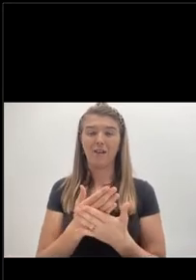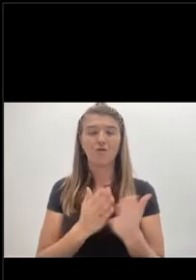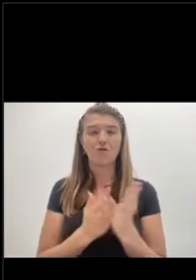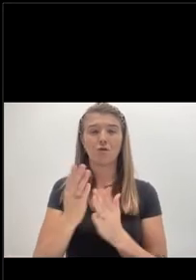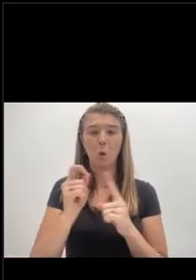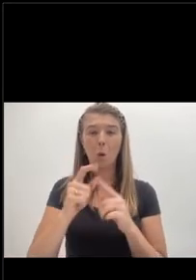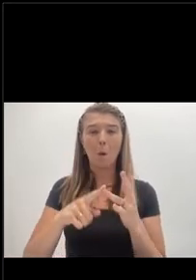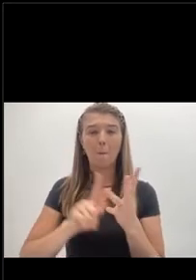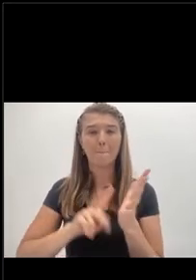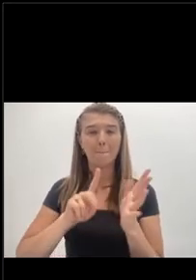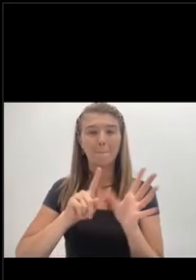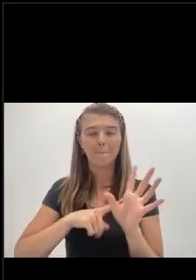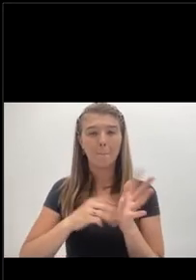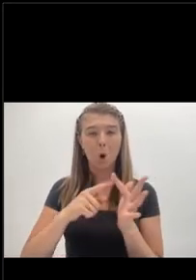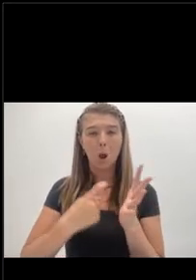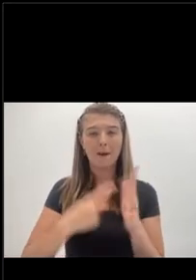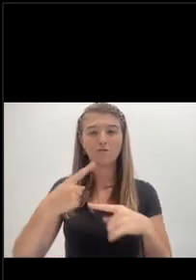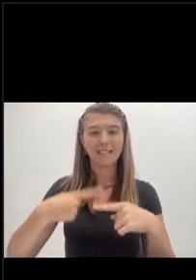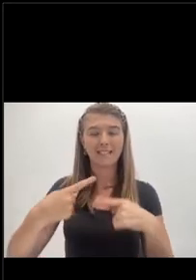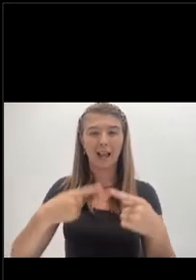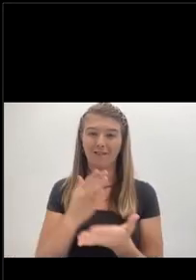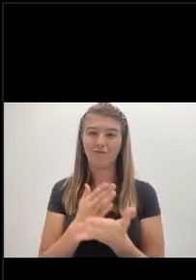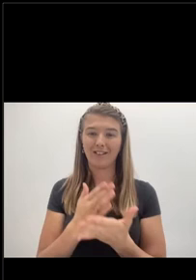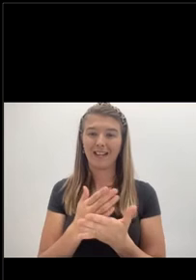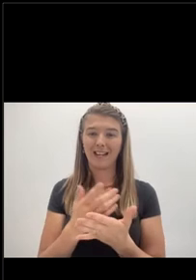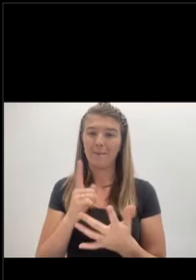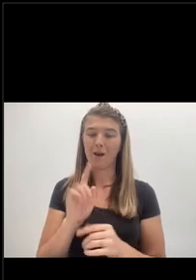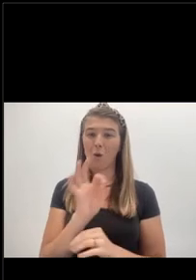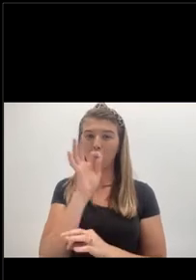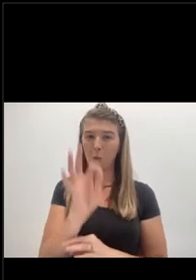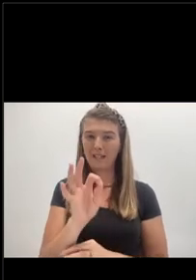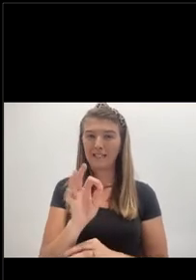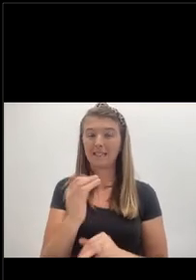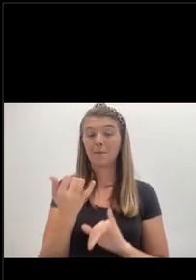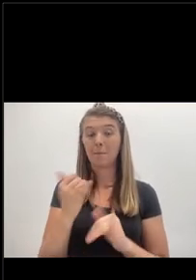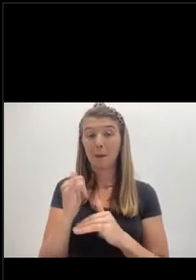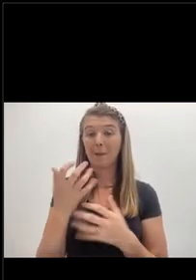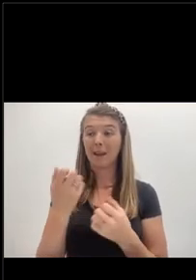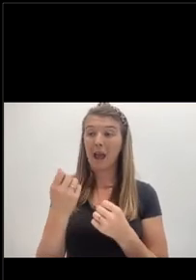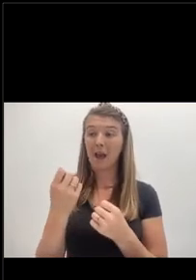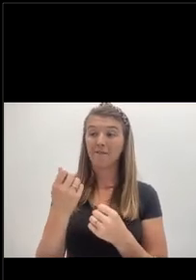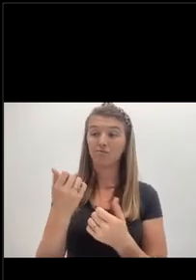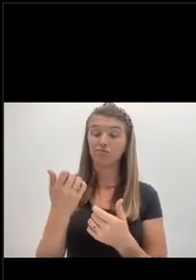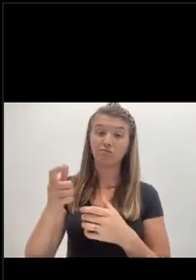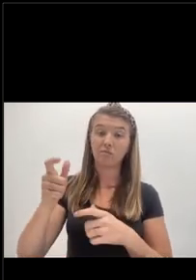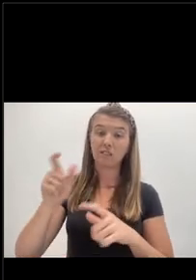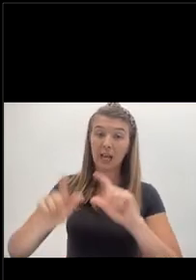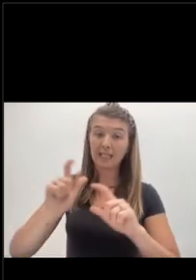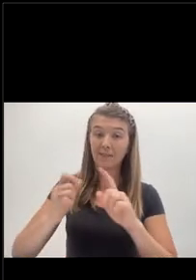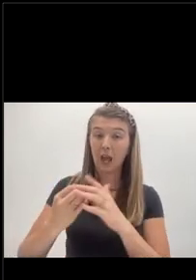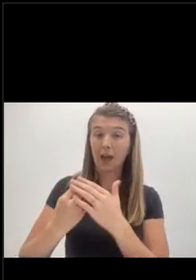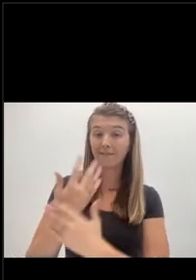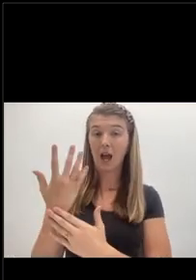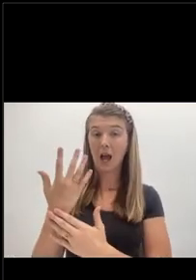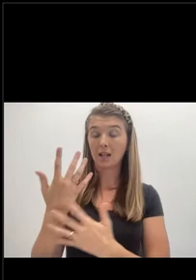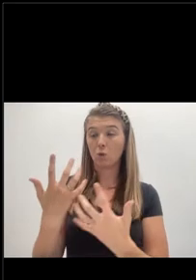So the question is whether with some scientific advantage and some